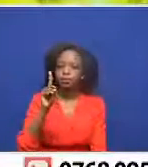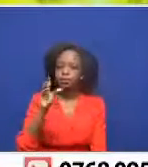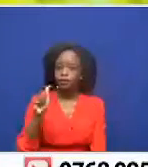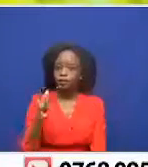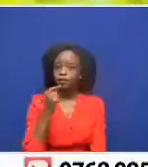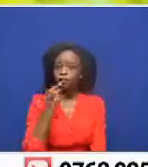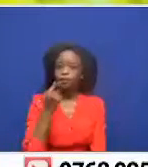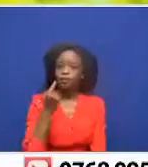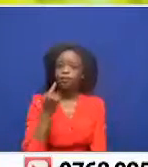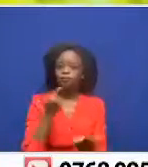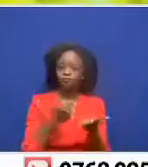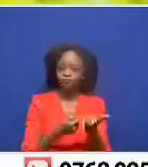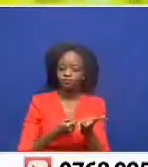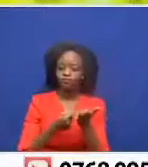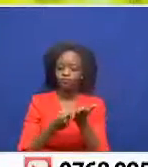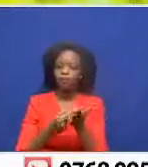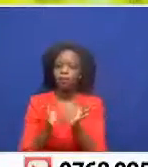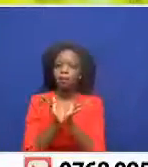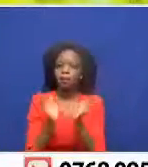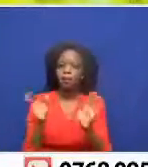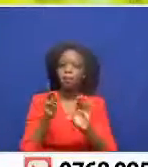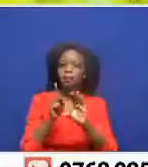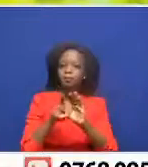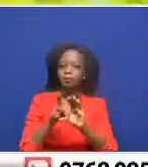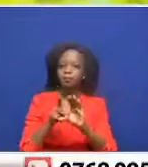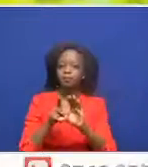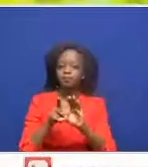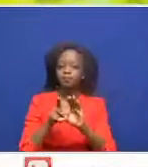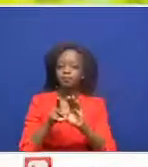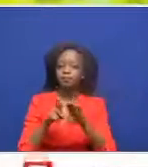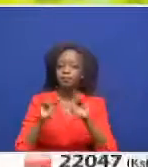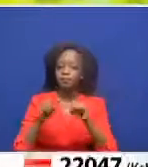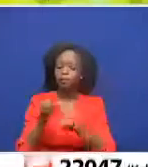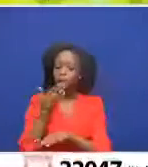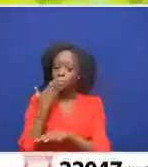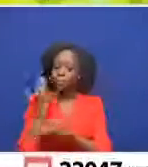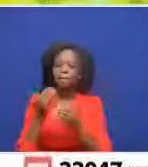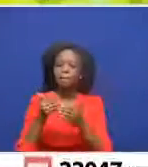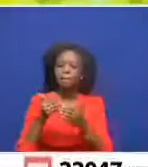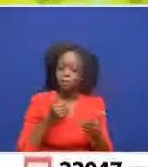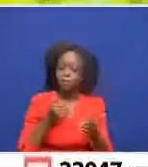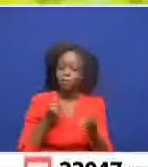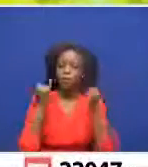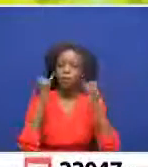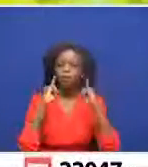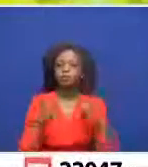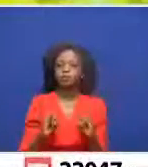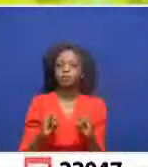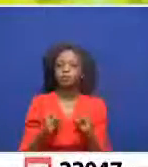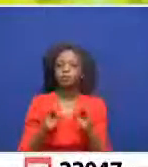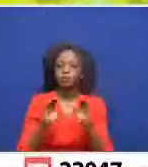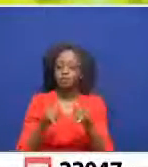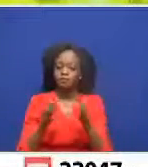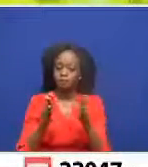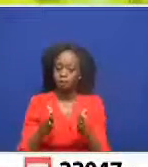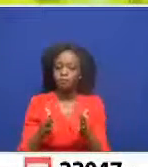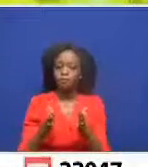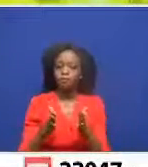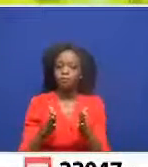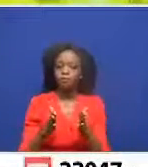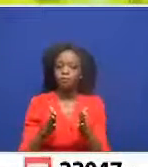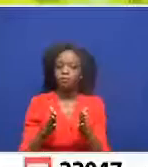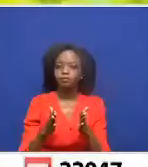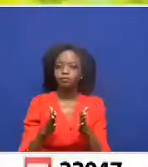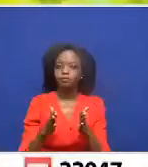that consultations and public participation should have been done before implementation. The farmers have slammed Agriculture